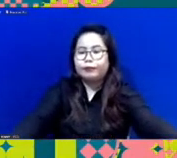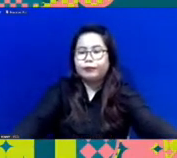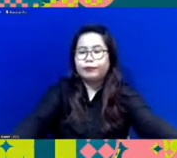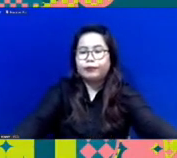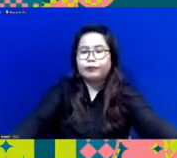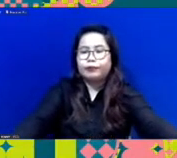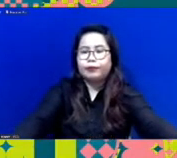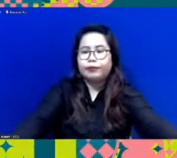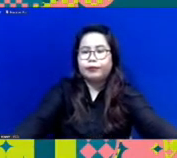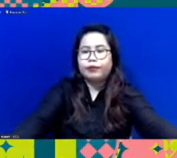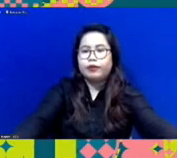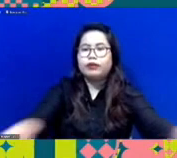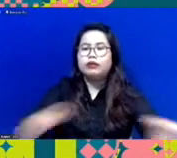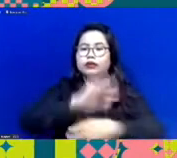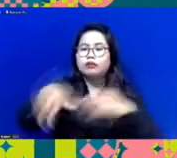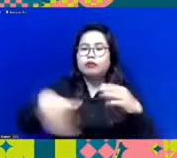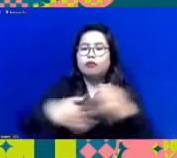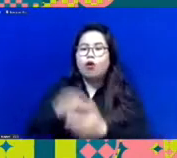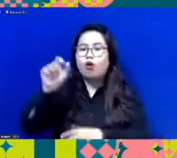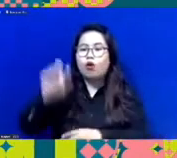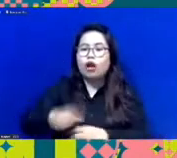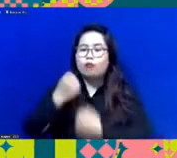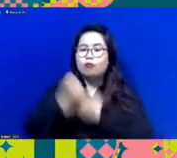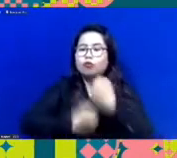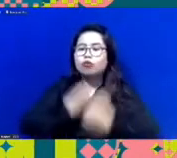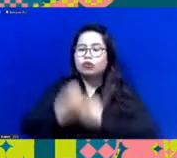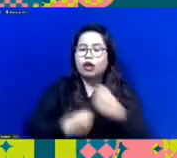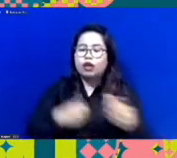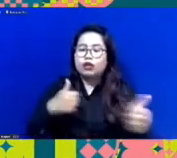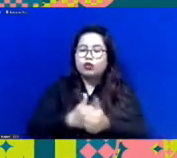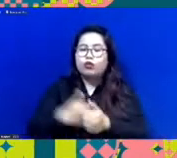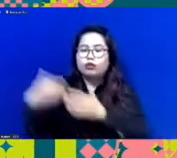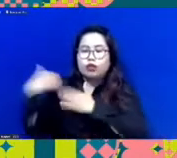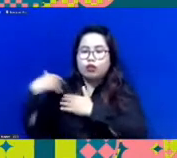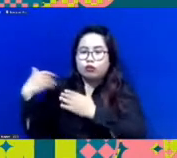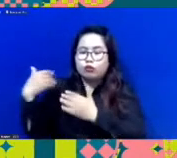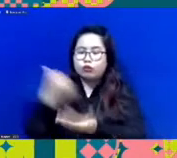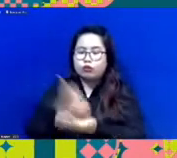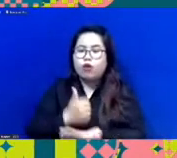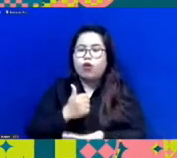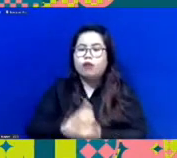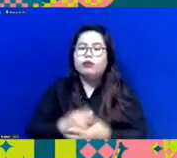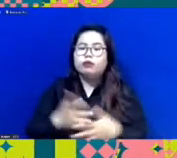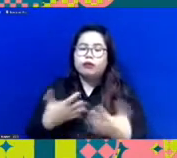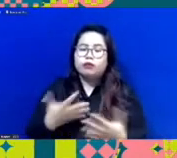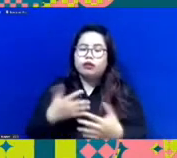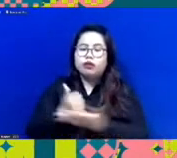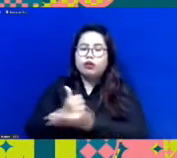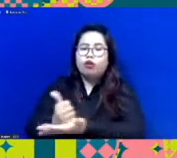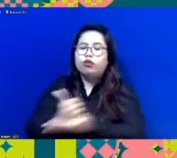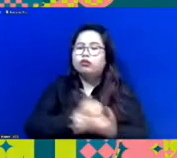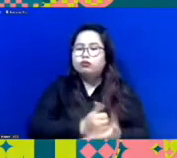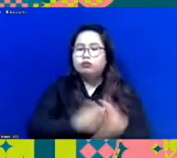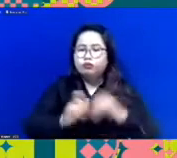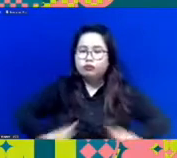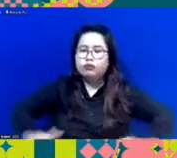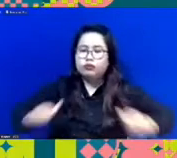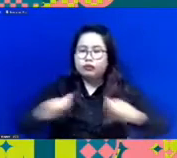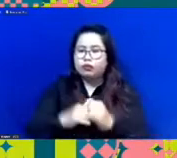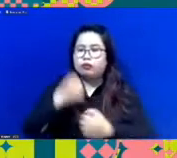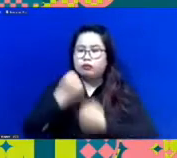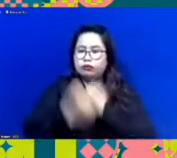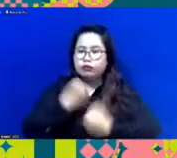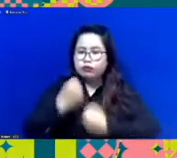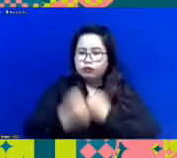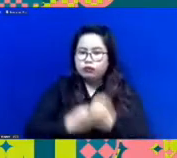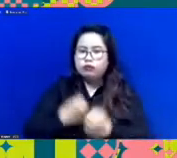agency and responsibility, and Gotong Royong of coming together and doing it, then there really isn't an excuse, right? Because we